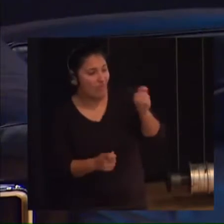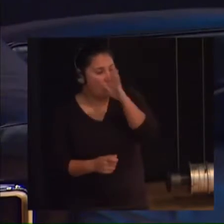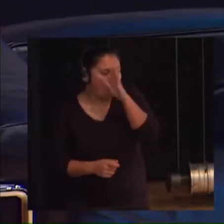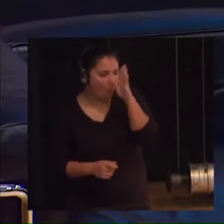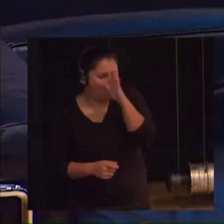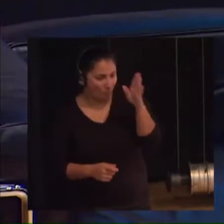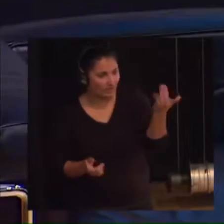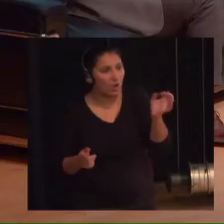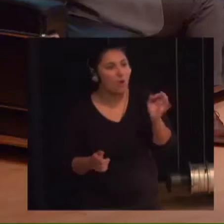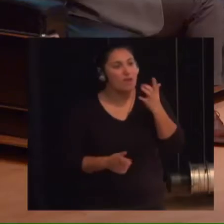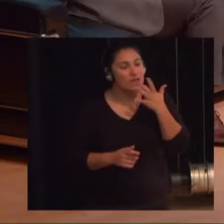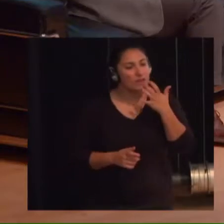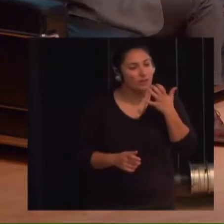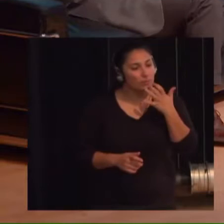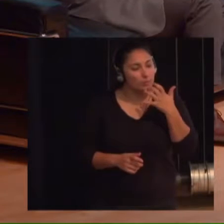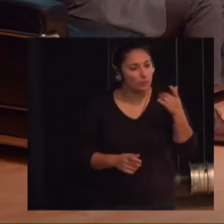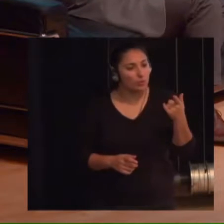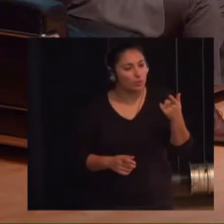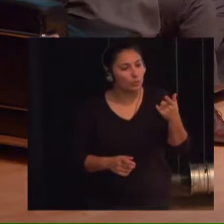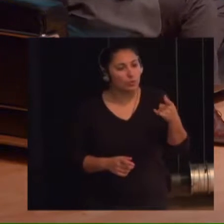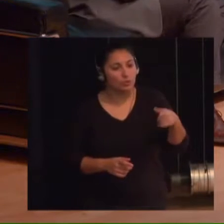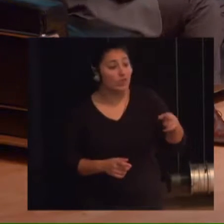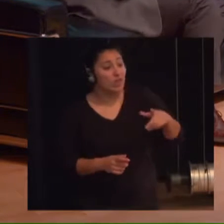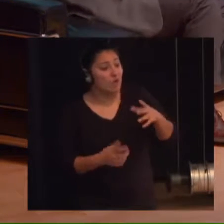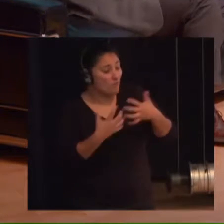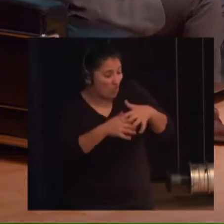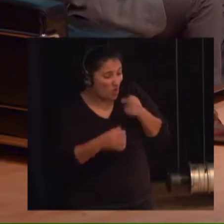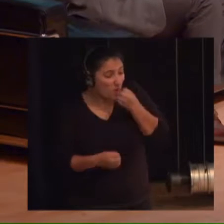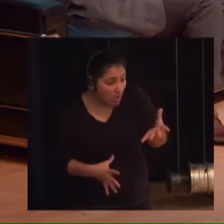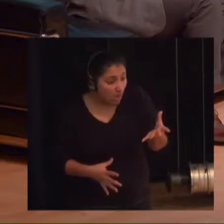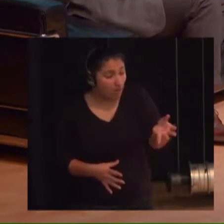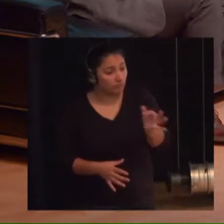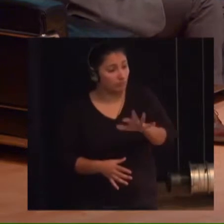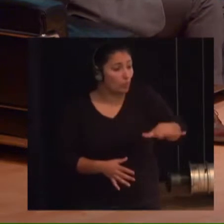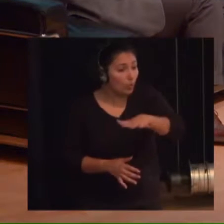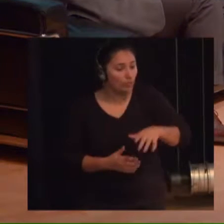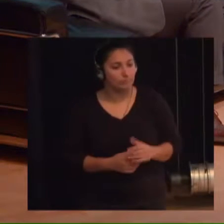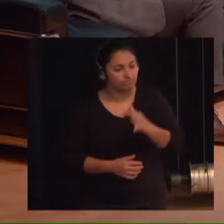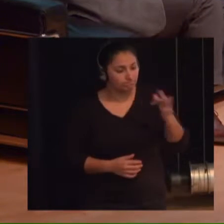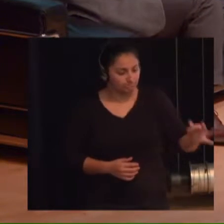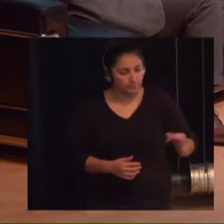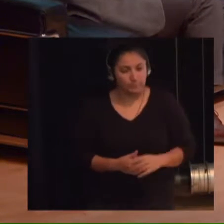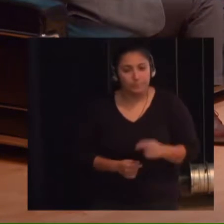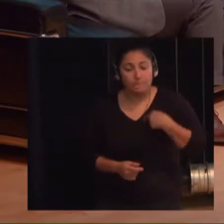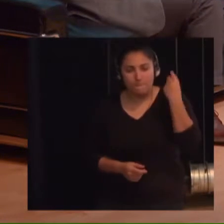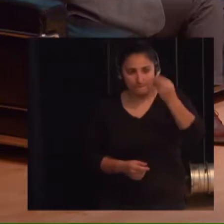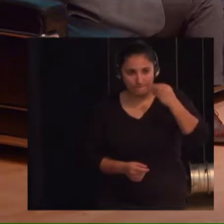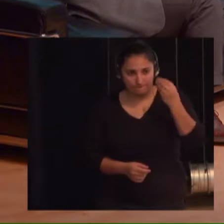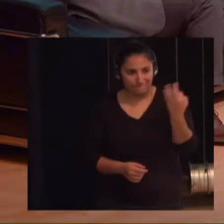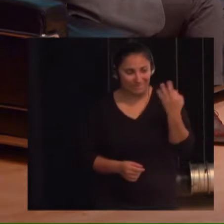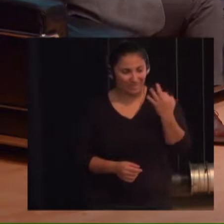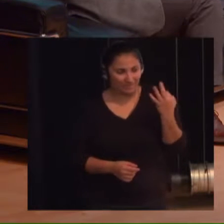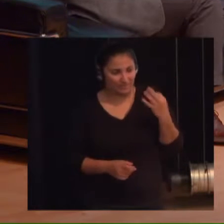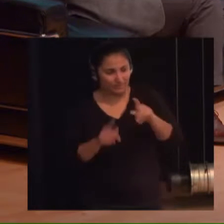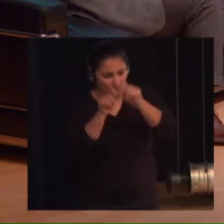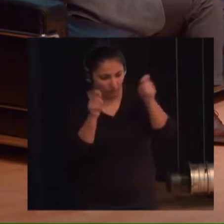well? I mean, I think that there have to be different models. And I